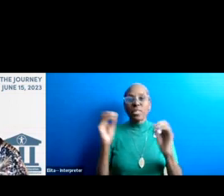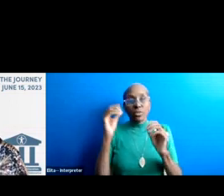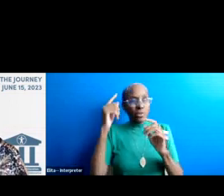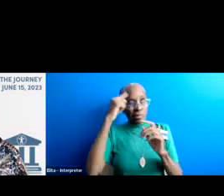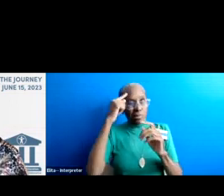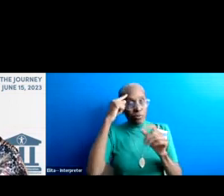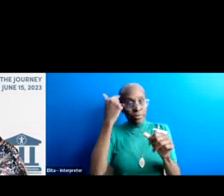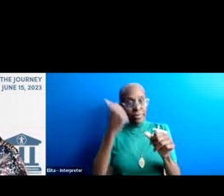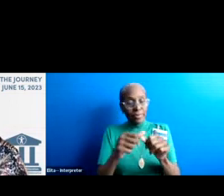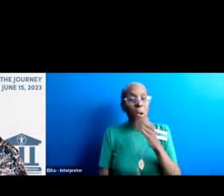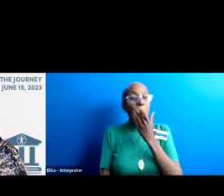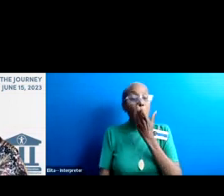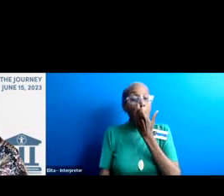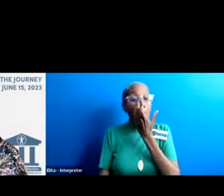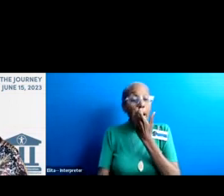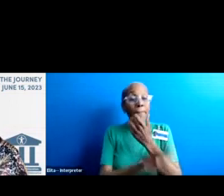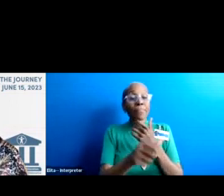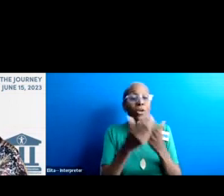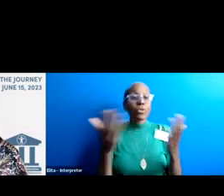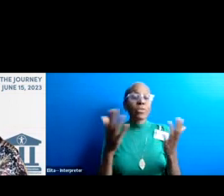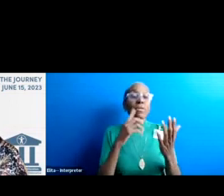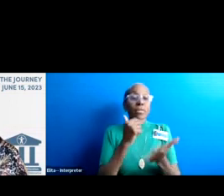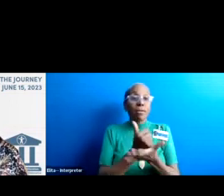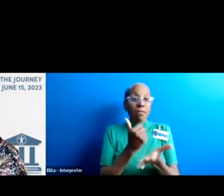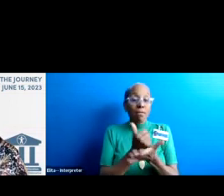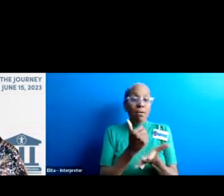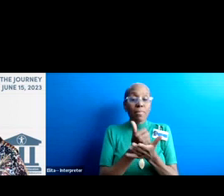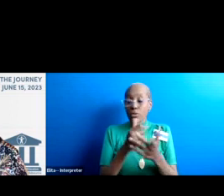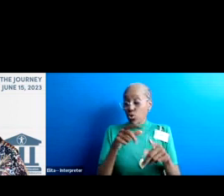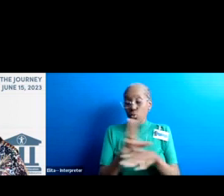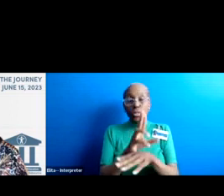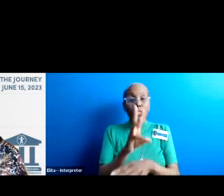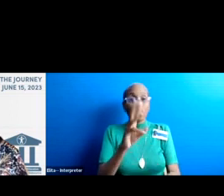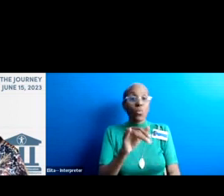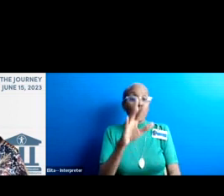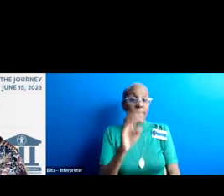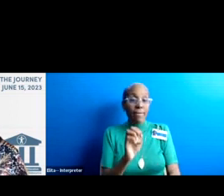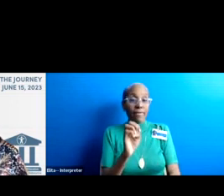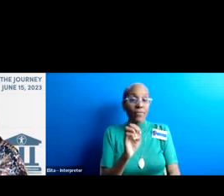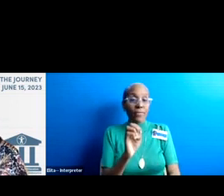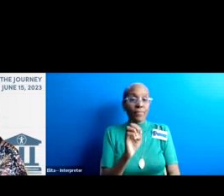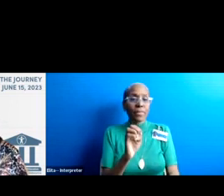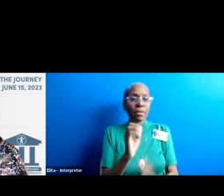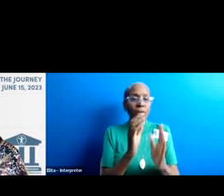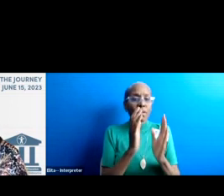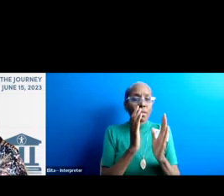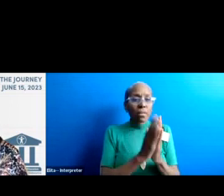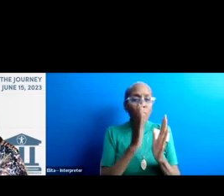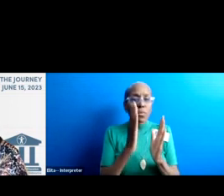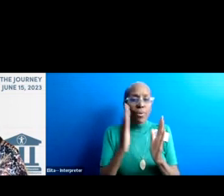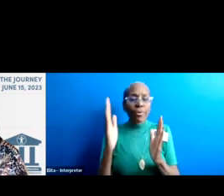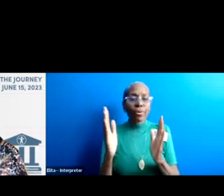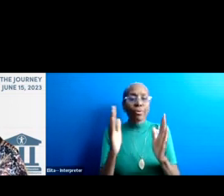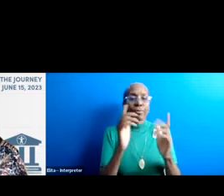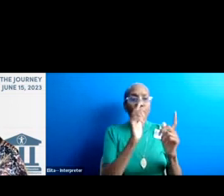mind. Another thing that is really helpful to check in Wave over here is the order. The